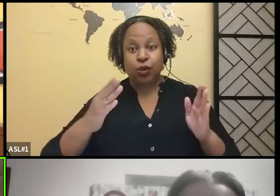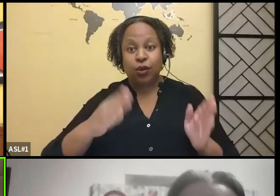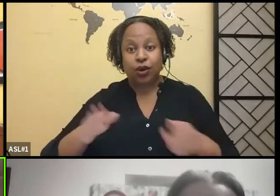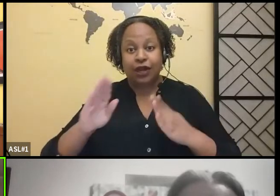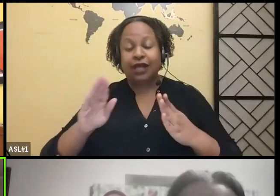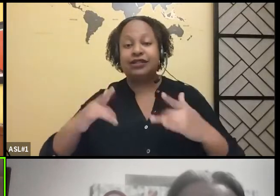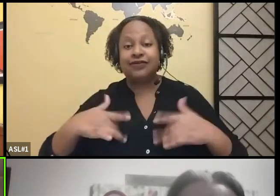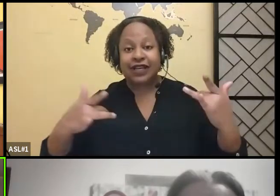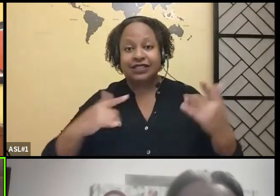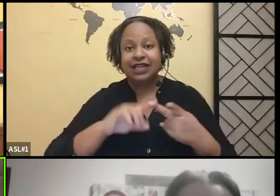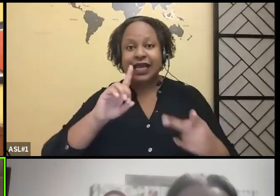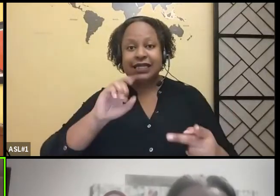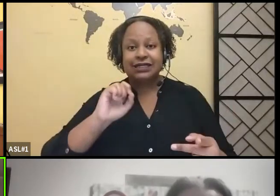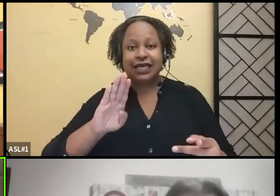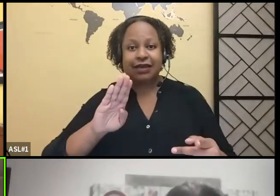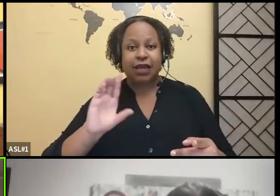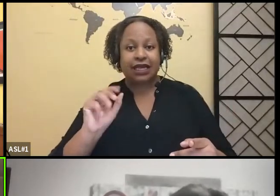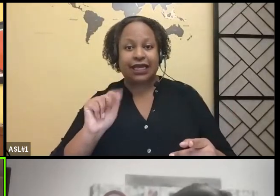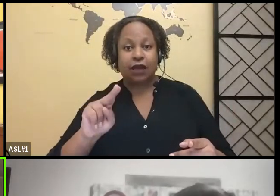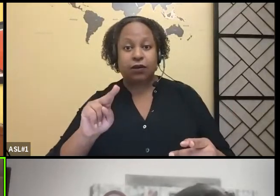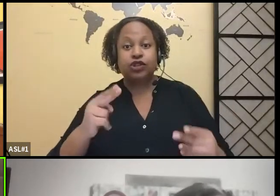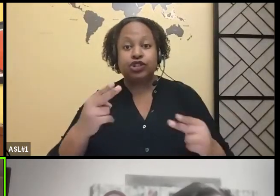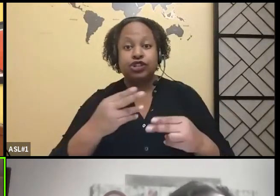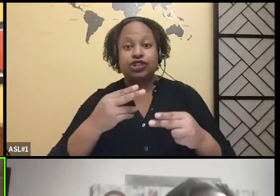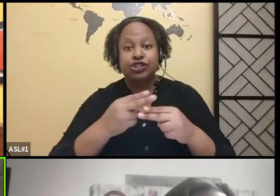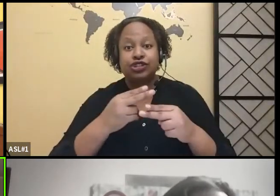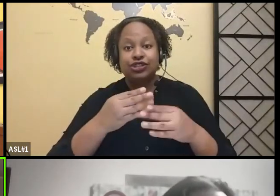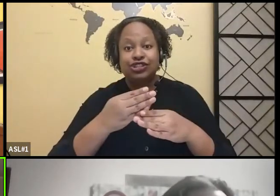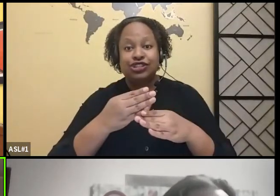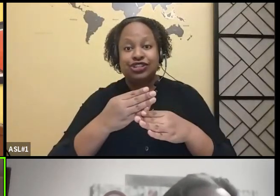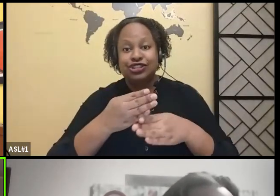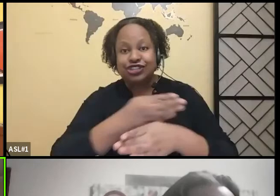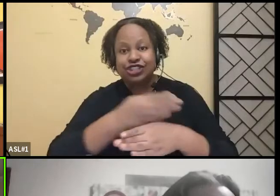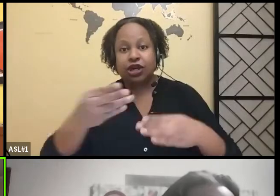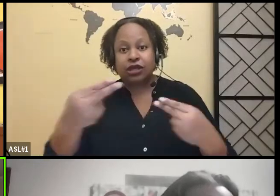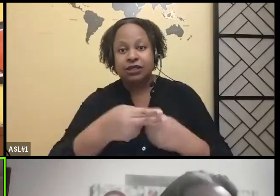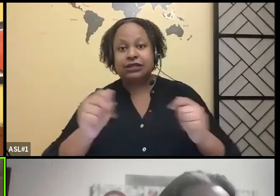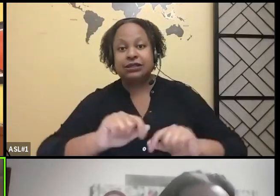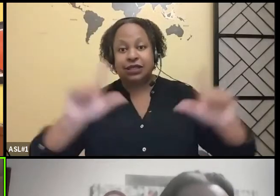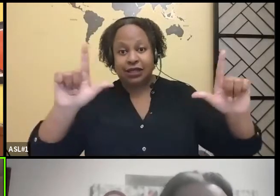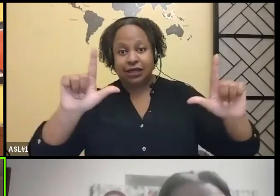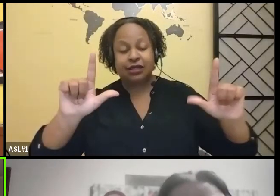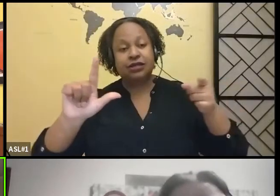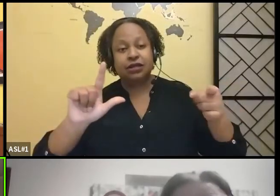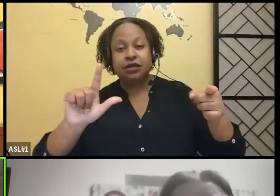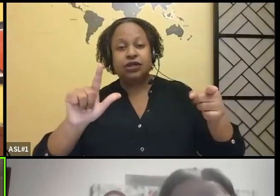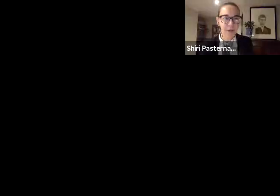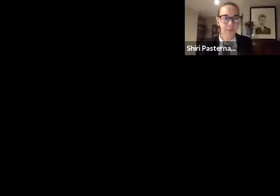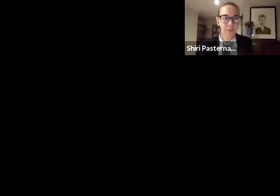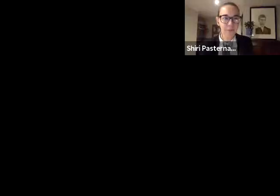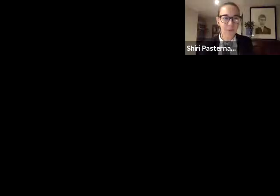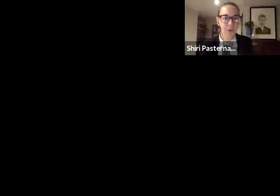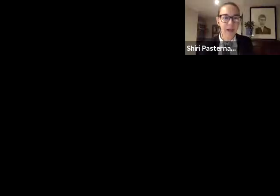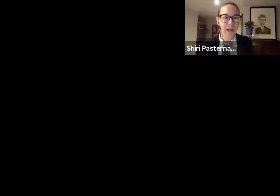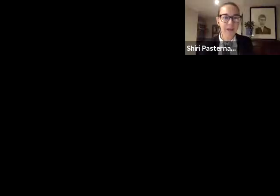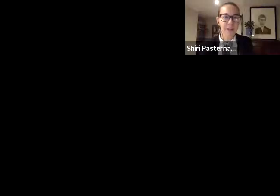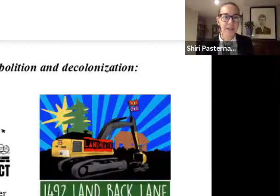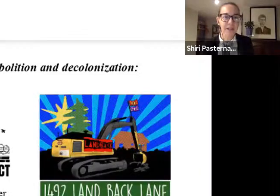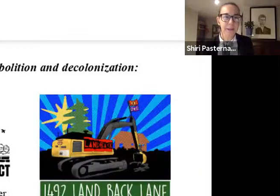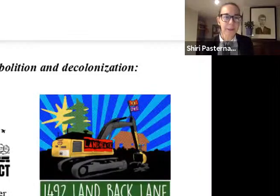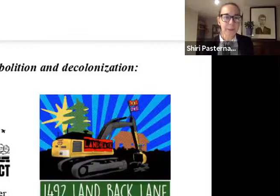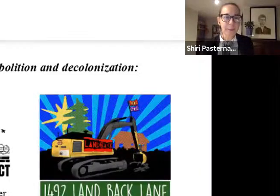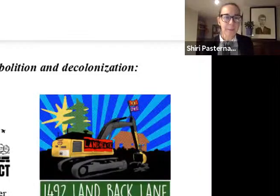wanted to share a slide so that people could find ways to support local land back movements, if I'm